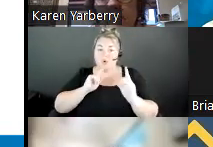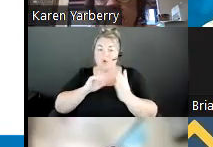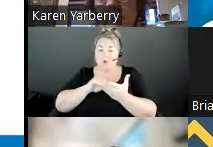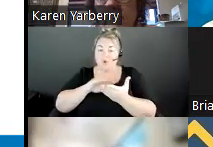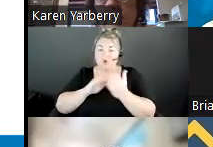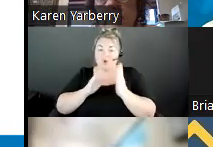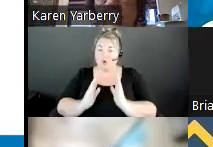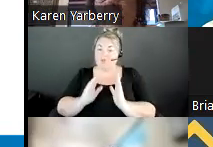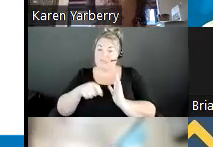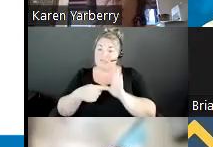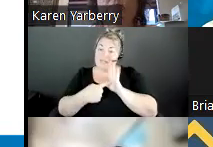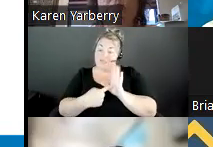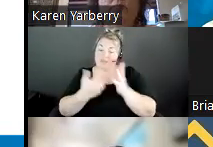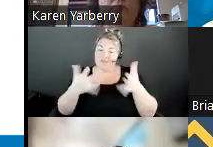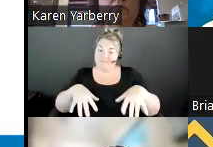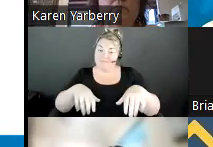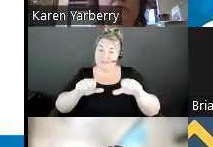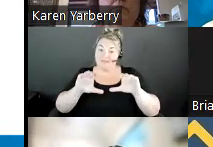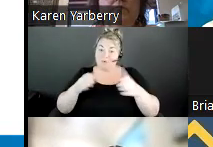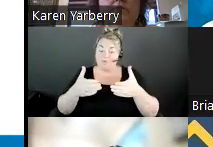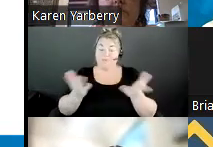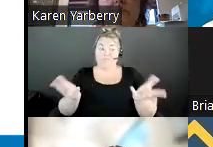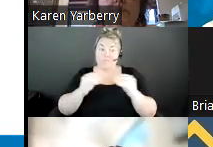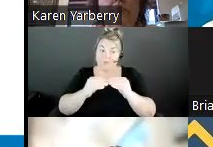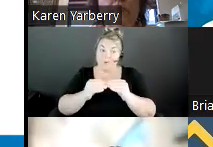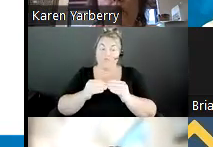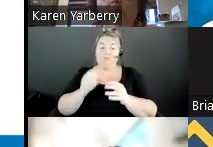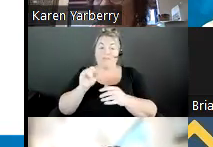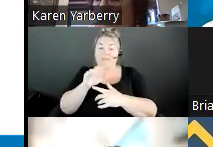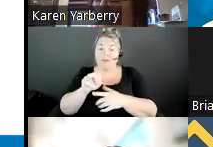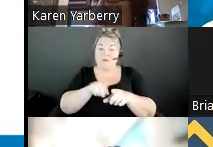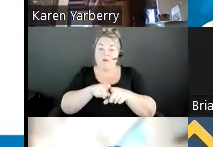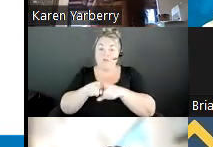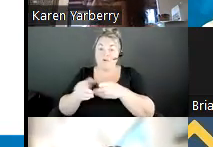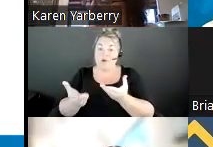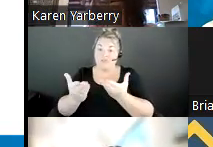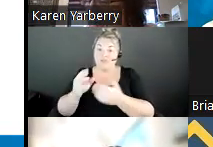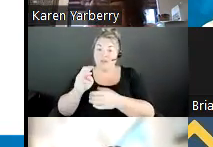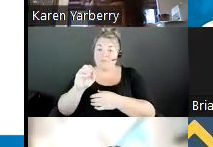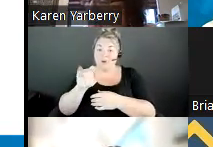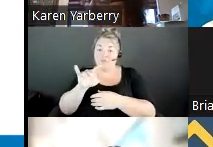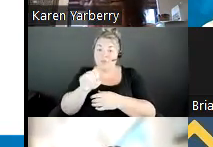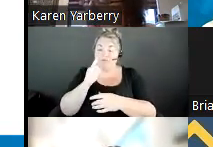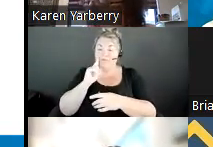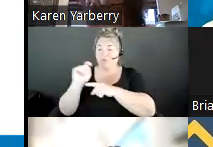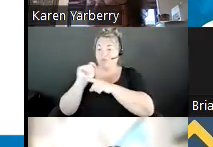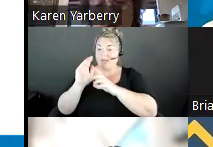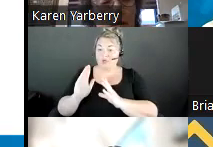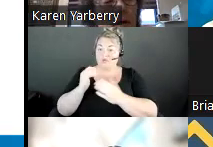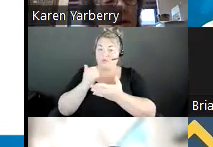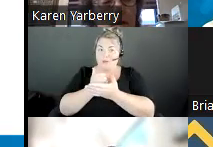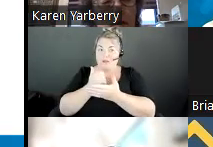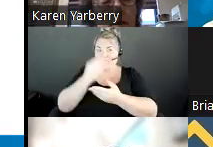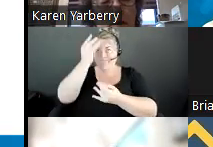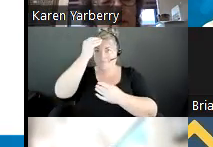they've taken the course. Furthermore, the site offers a module for trainers to help think through how